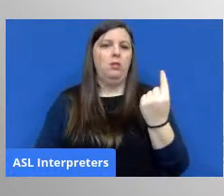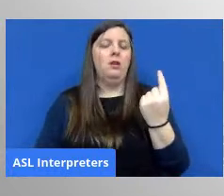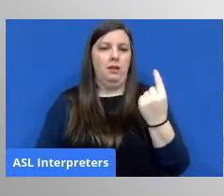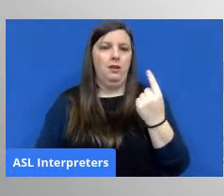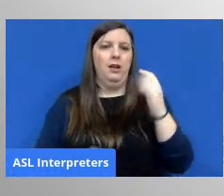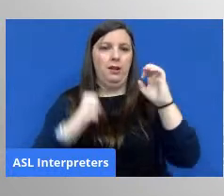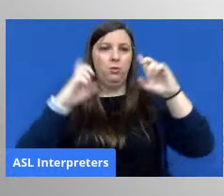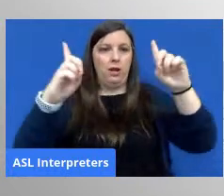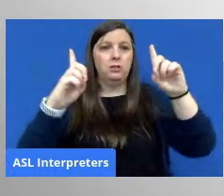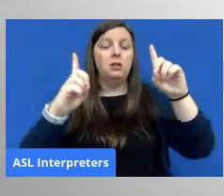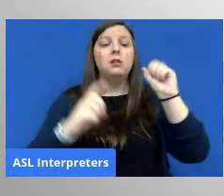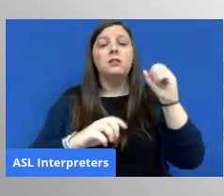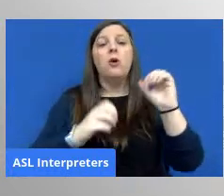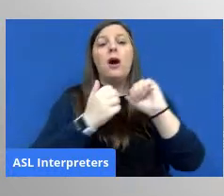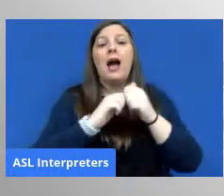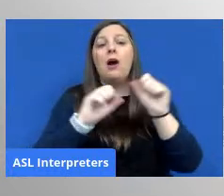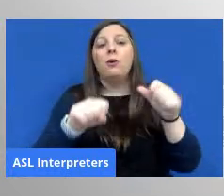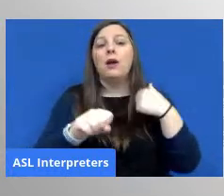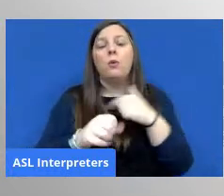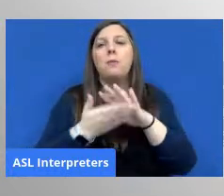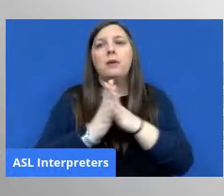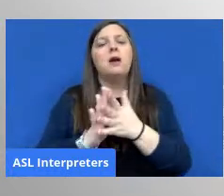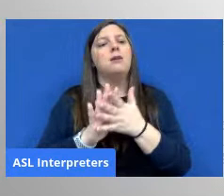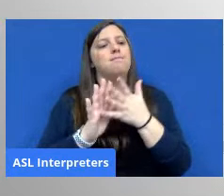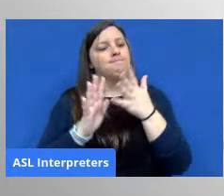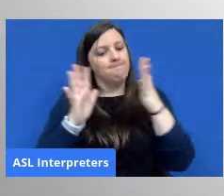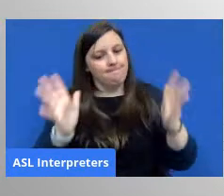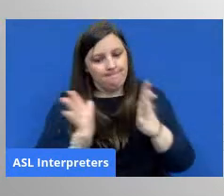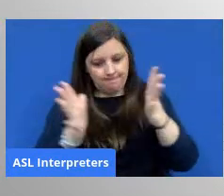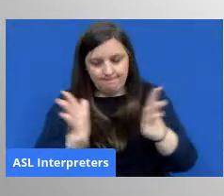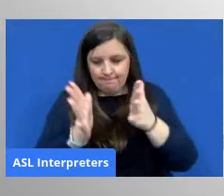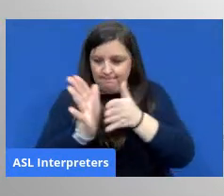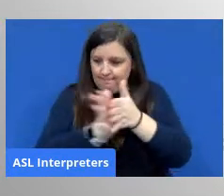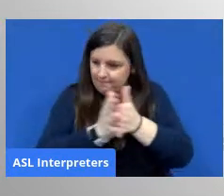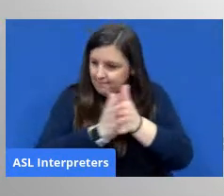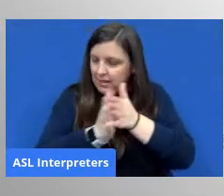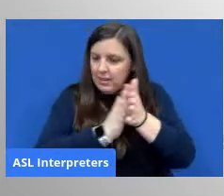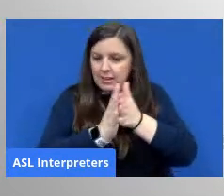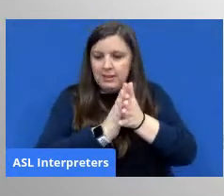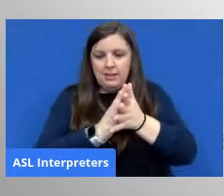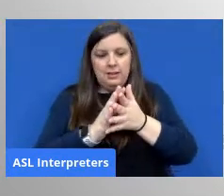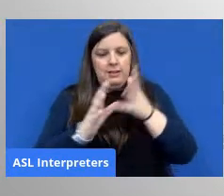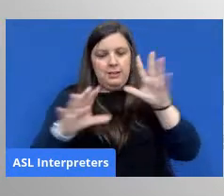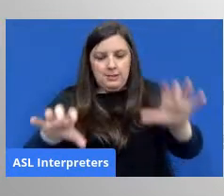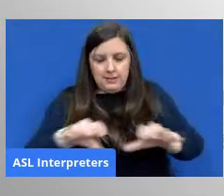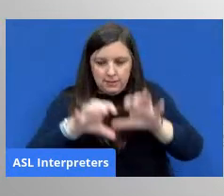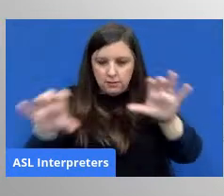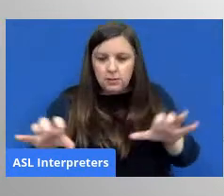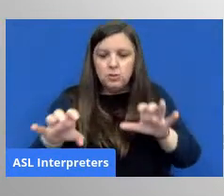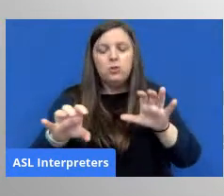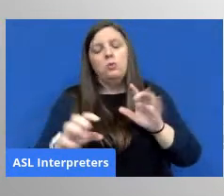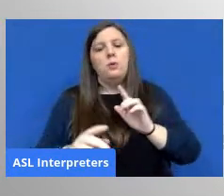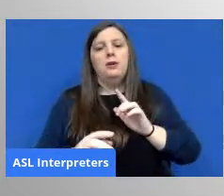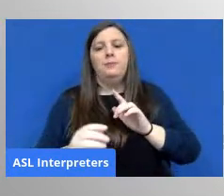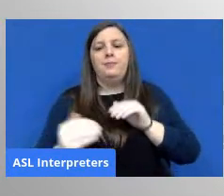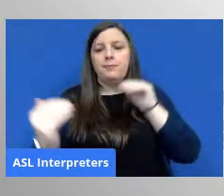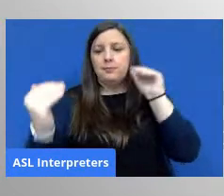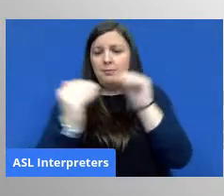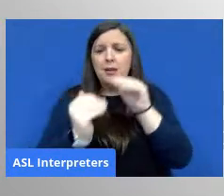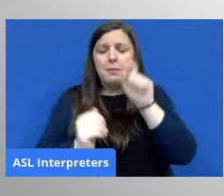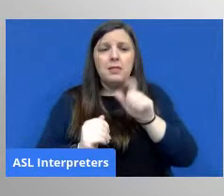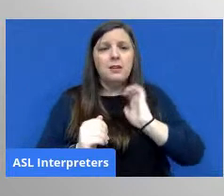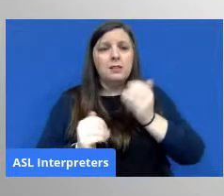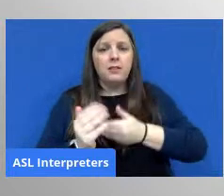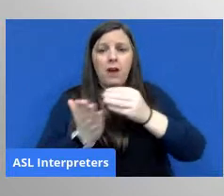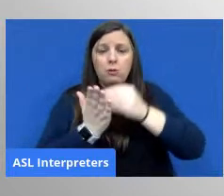how can we be proactive and creative in meeting the needs of our students and providing the support that they need utilizing